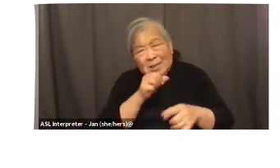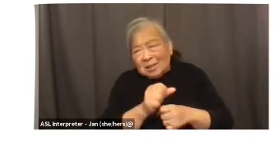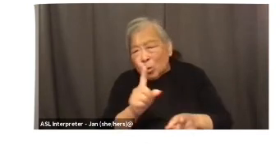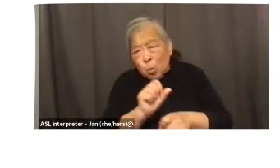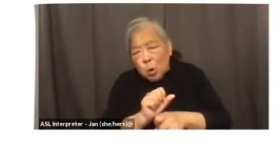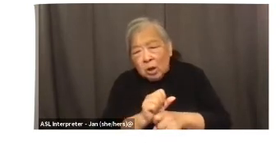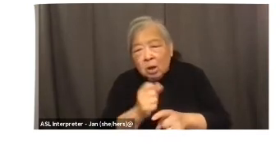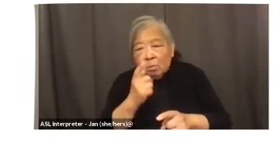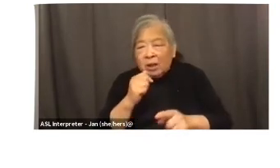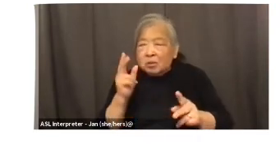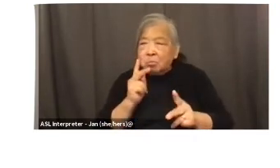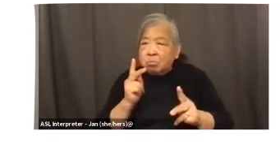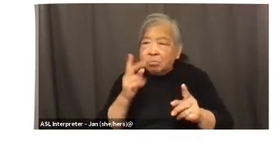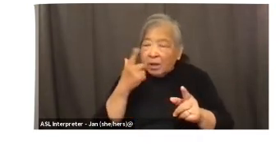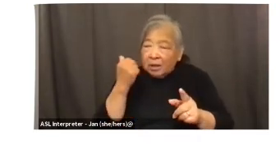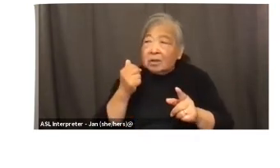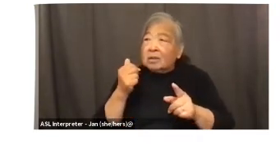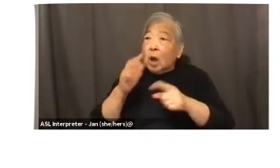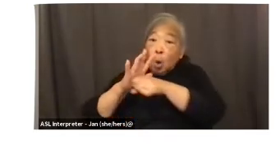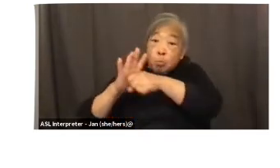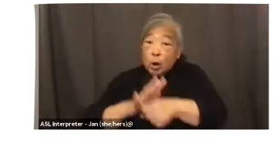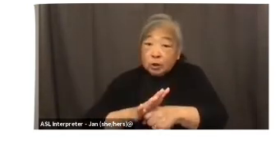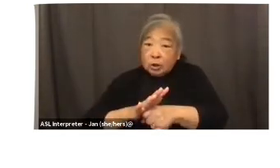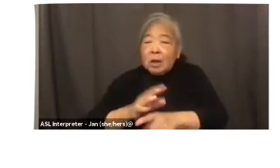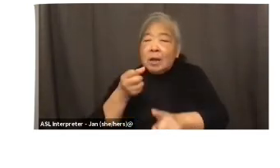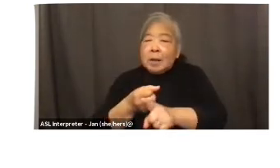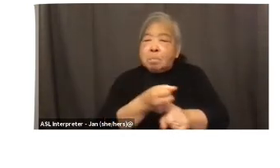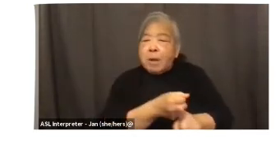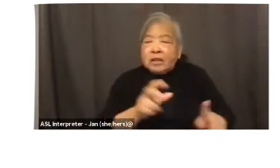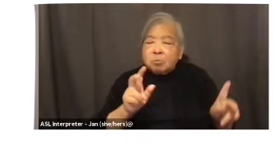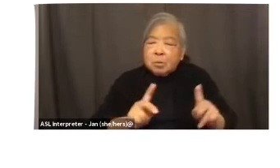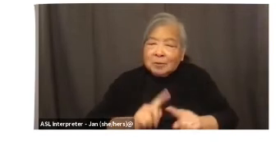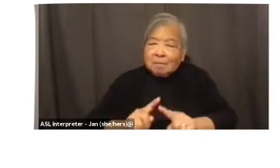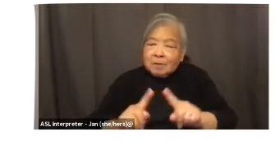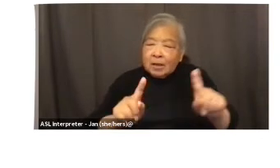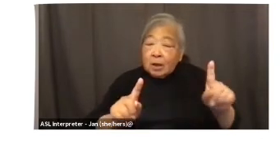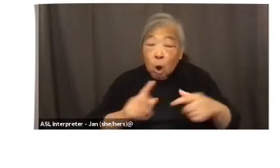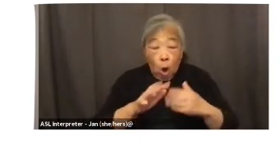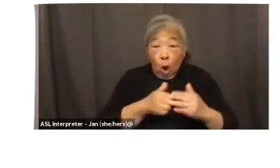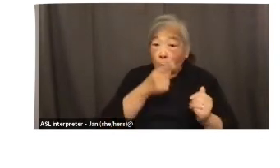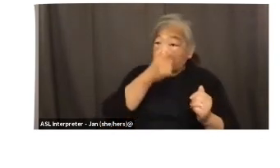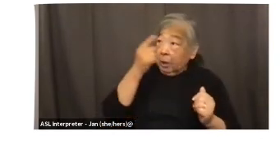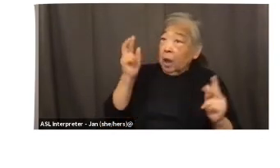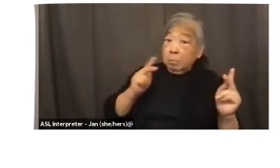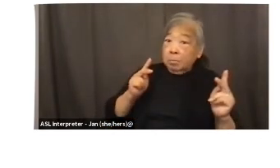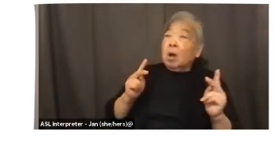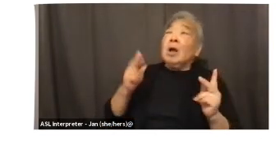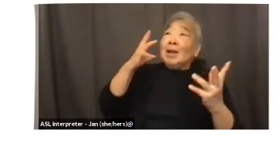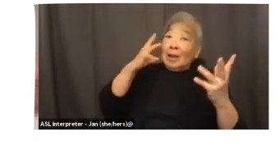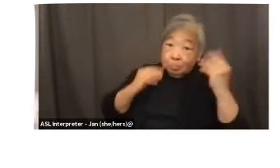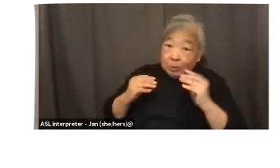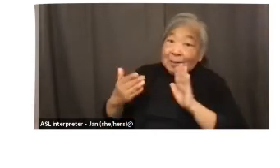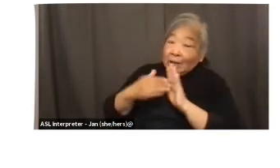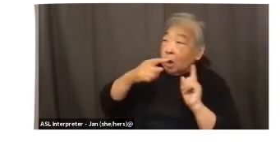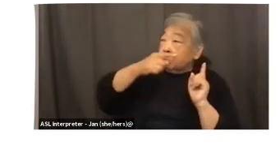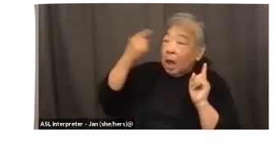is impacted by oppression differently. Not even all Black people experience anti-Blackness in the same way because Black people